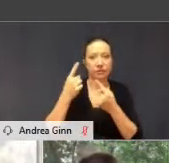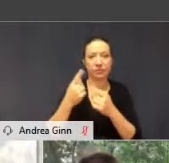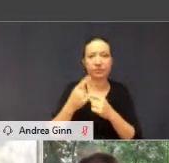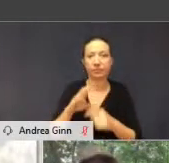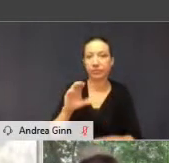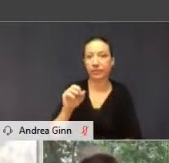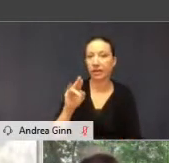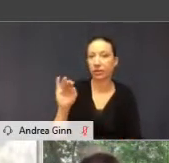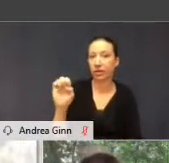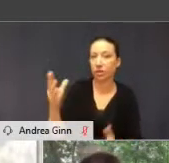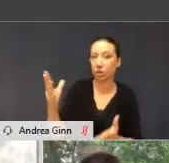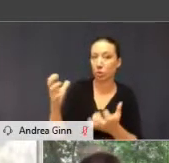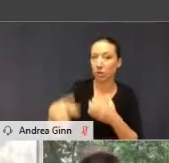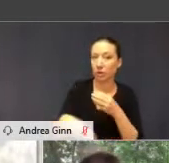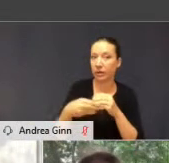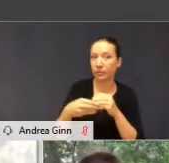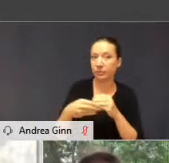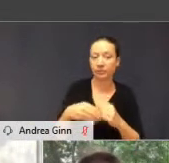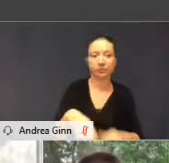in?